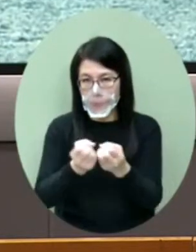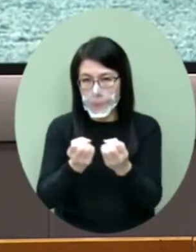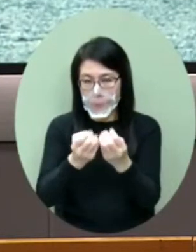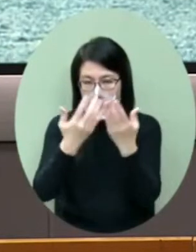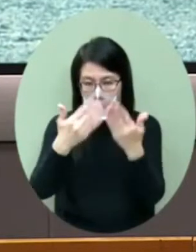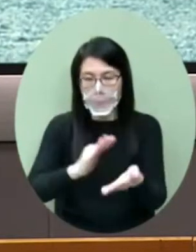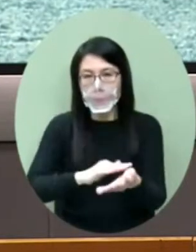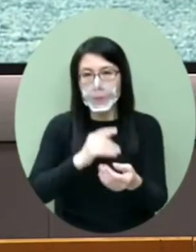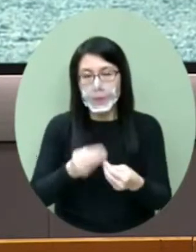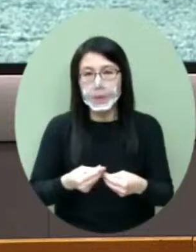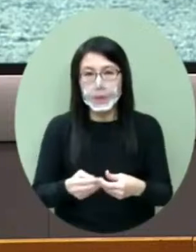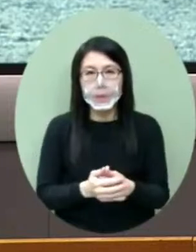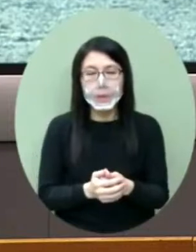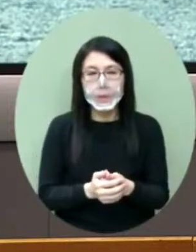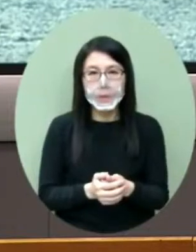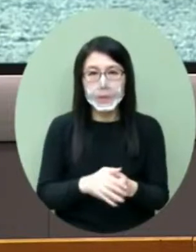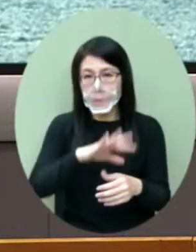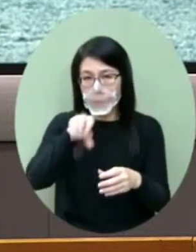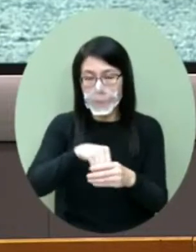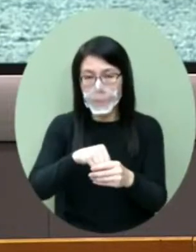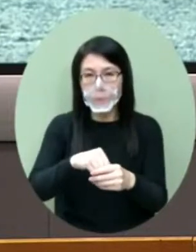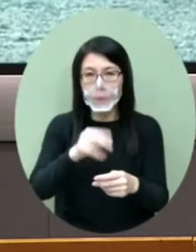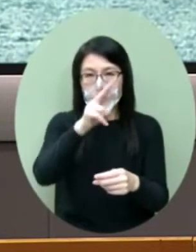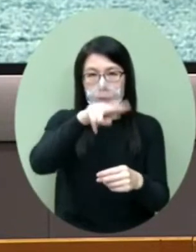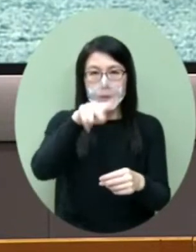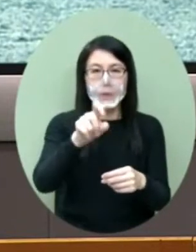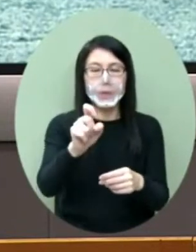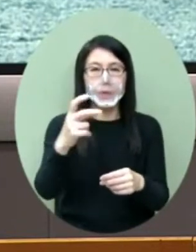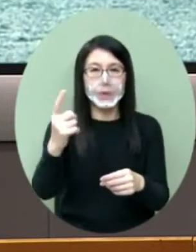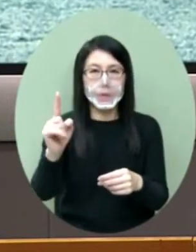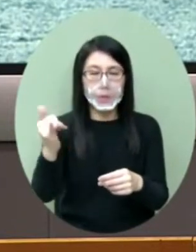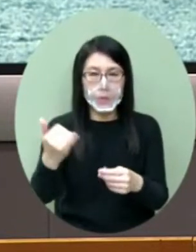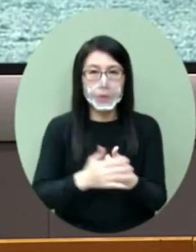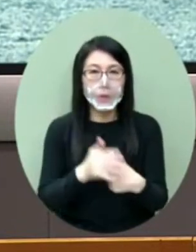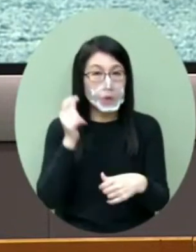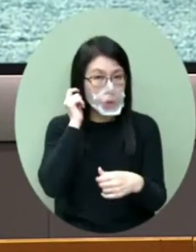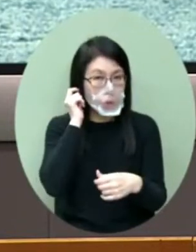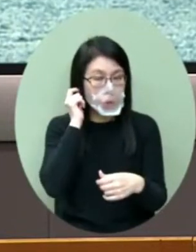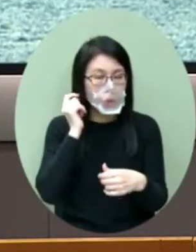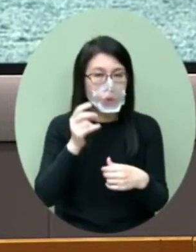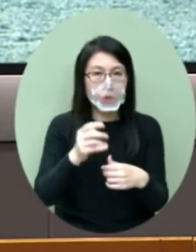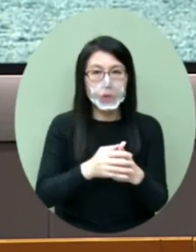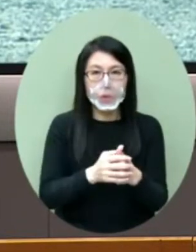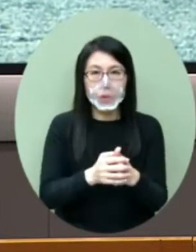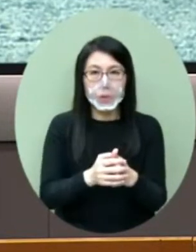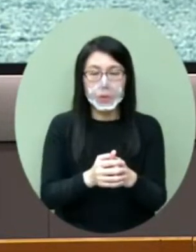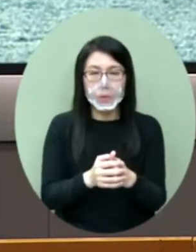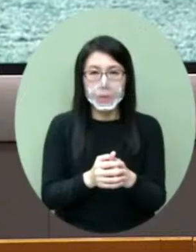are 7,207 cases in the fifth wave.